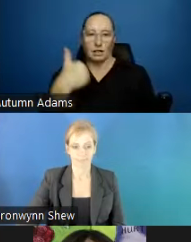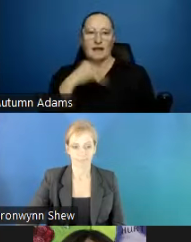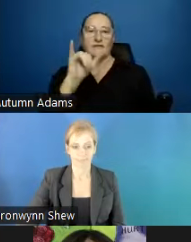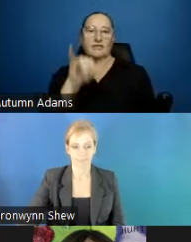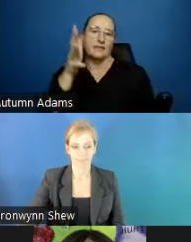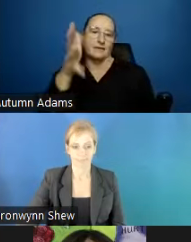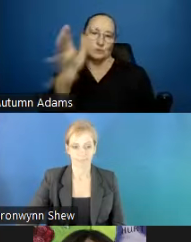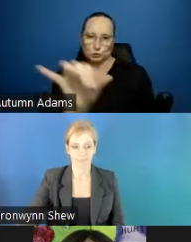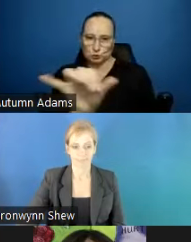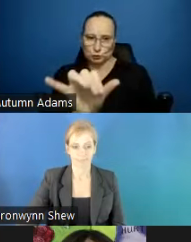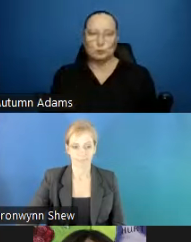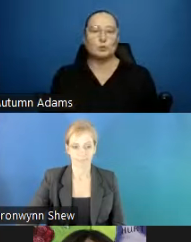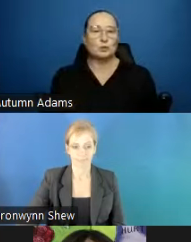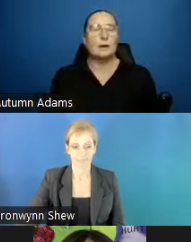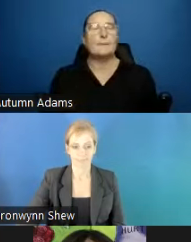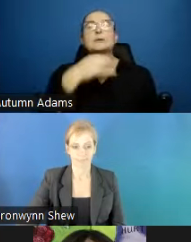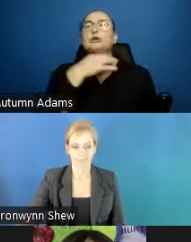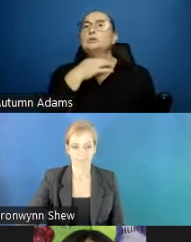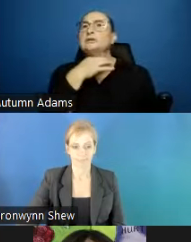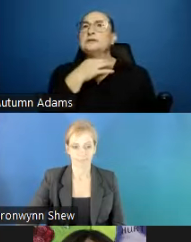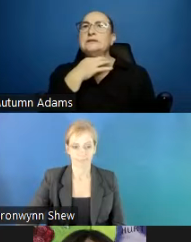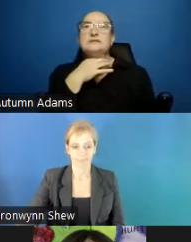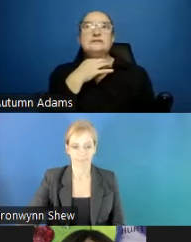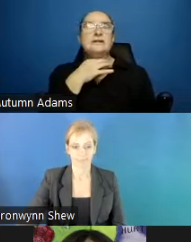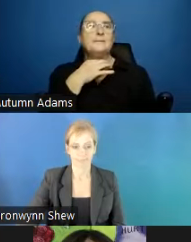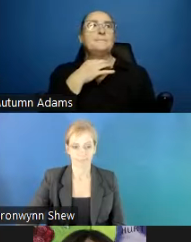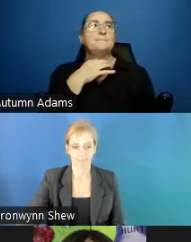too. I'm curious, let's see.